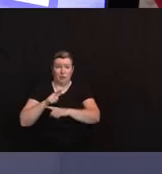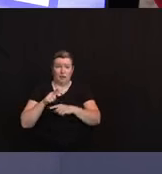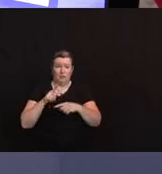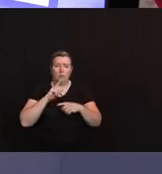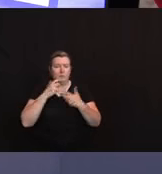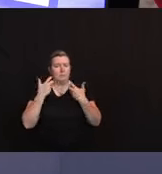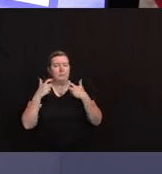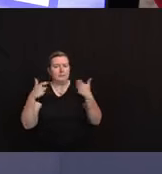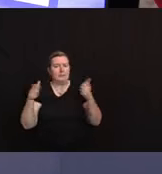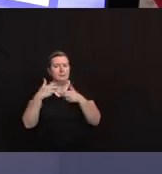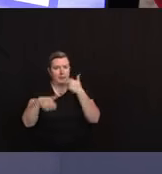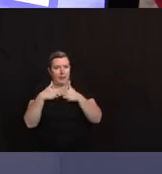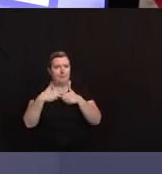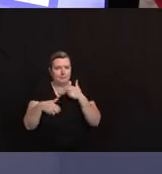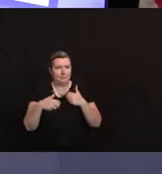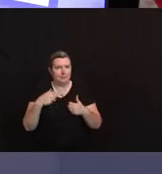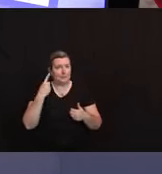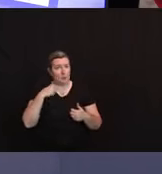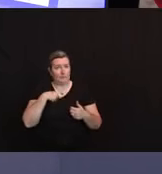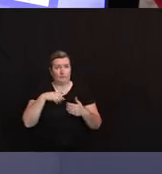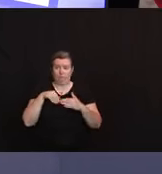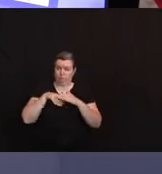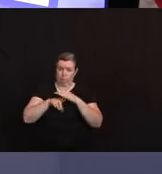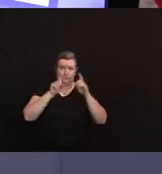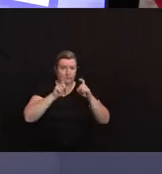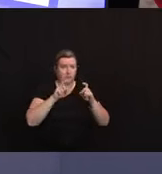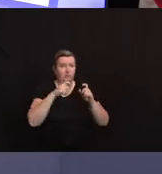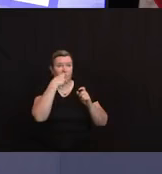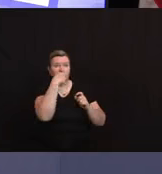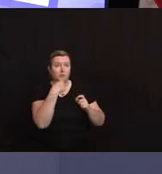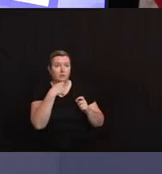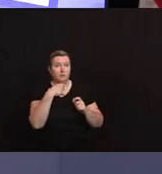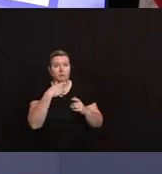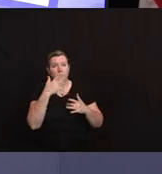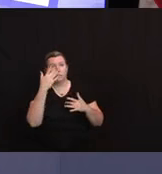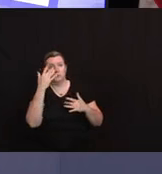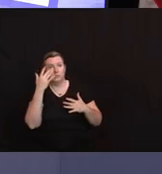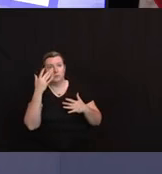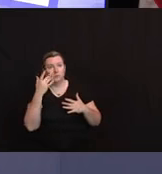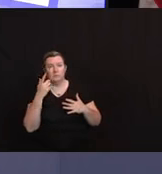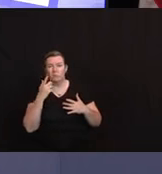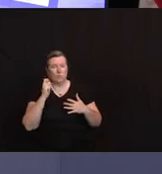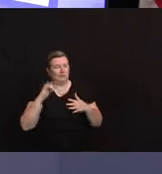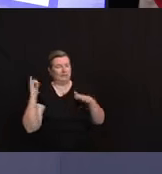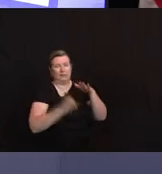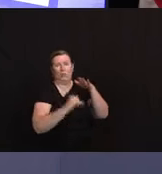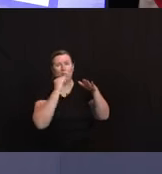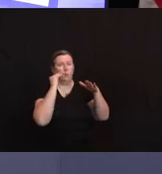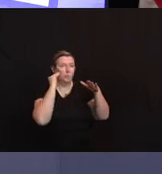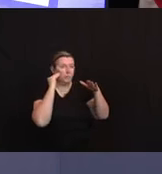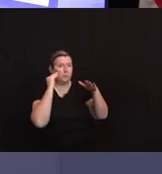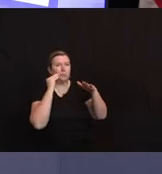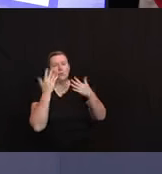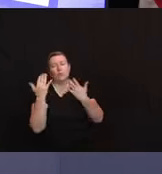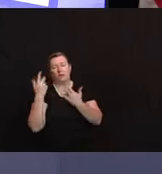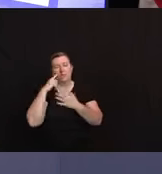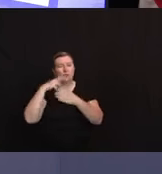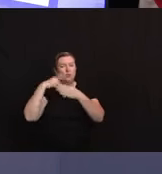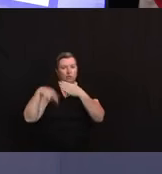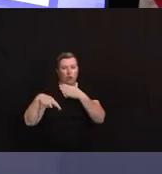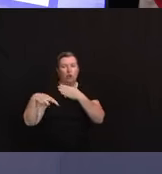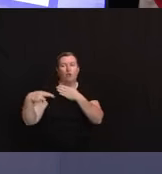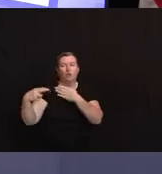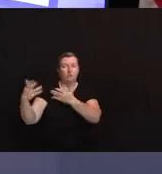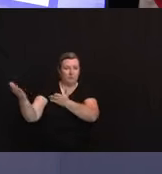are getting tested and you're symptomatic, you should quarantine till you get your report back. If the report's not coming back 10 to